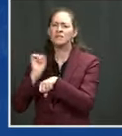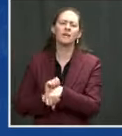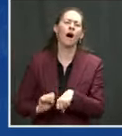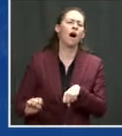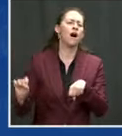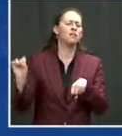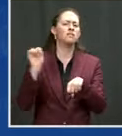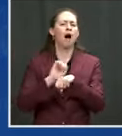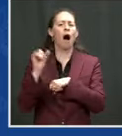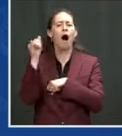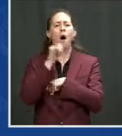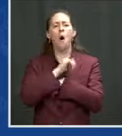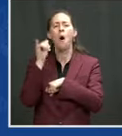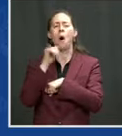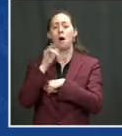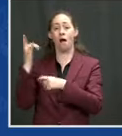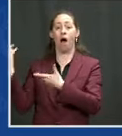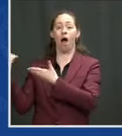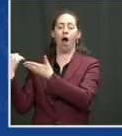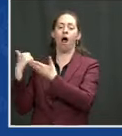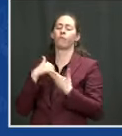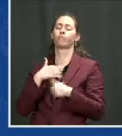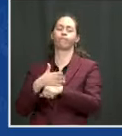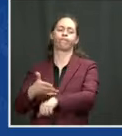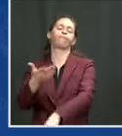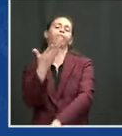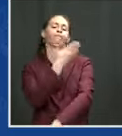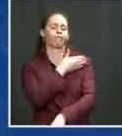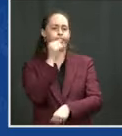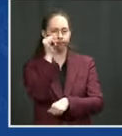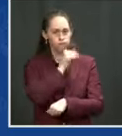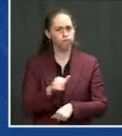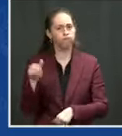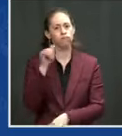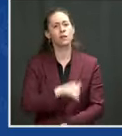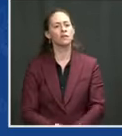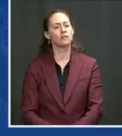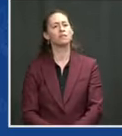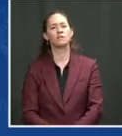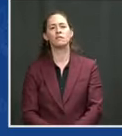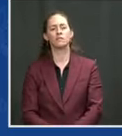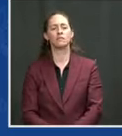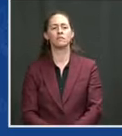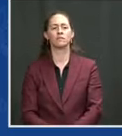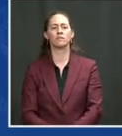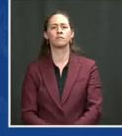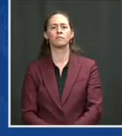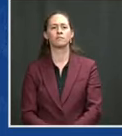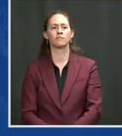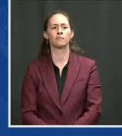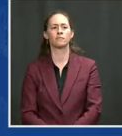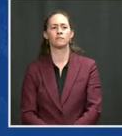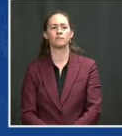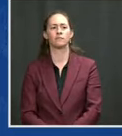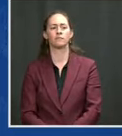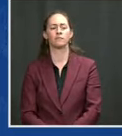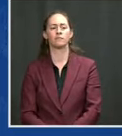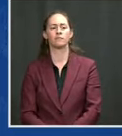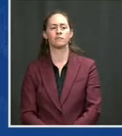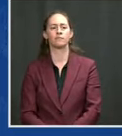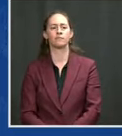a couple of things that we did a bit differently that I think really contributed to our ability to make sure that we were equity